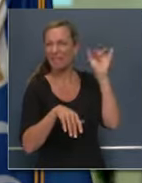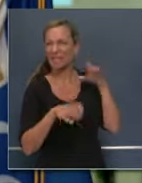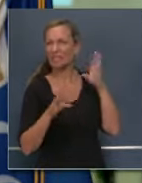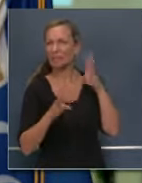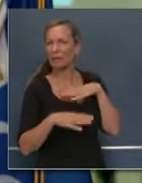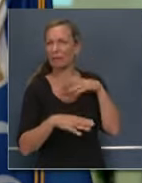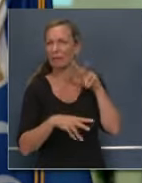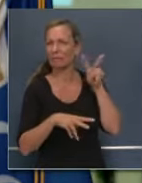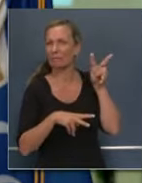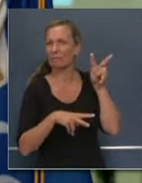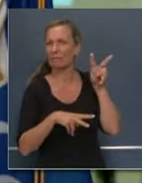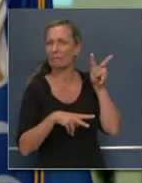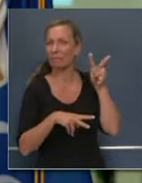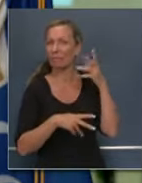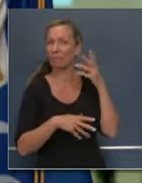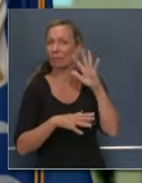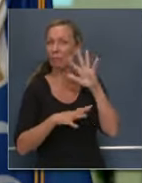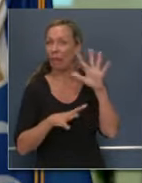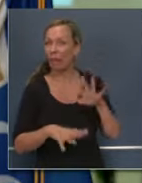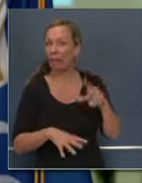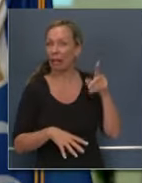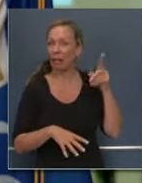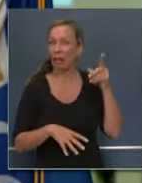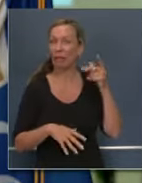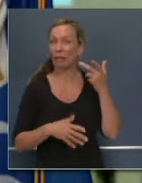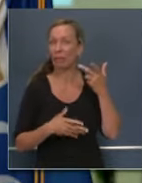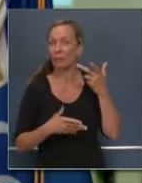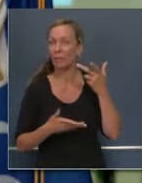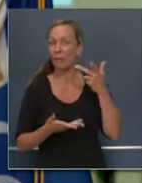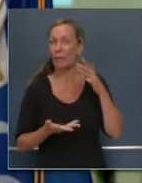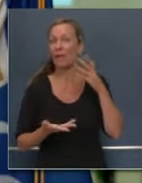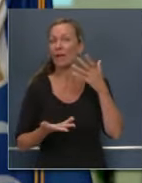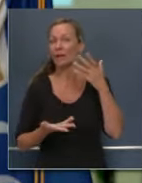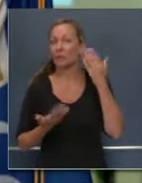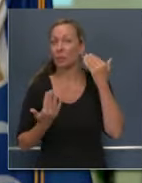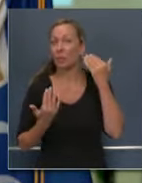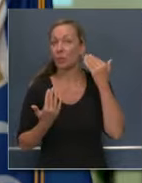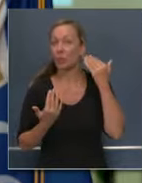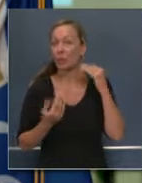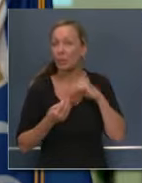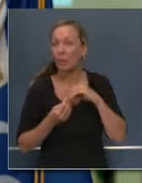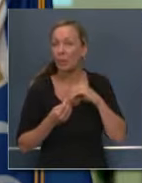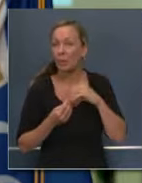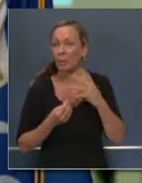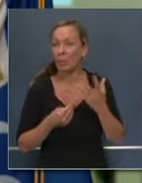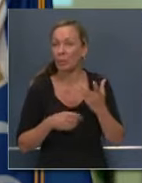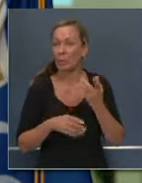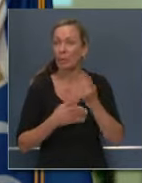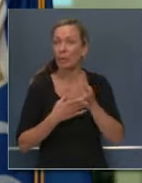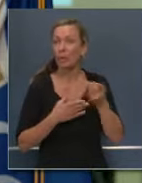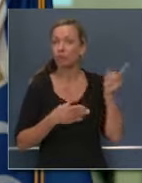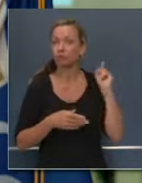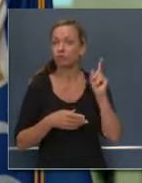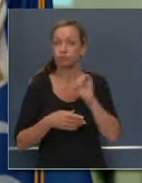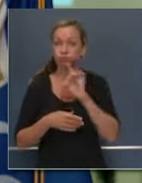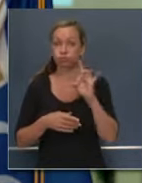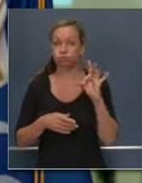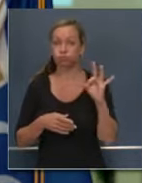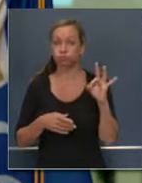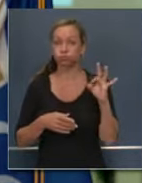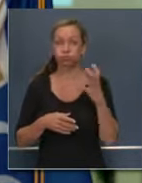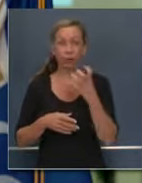week, it's a little cooler. A lot cooler, by contrast, where we were 10 days ago, a little bit cooler where we were a week ago, still